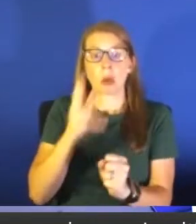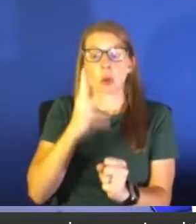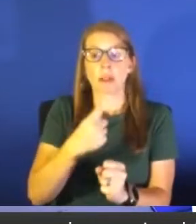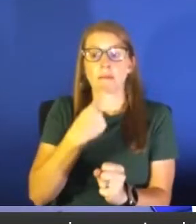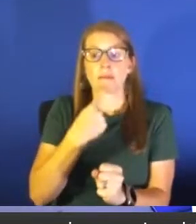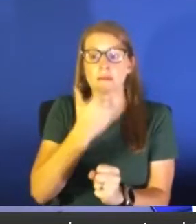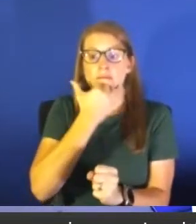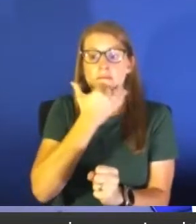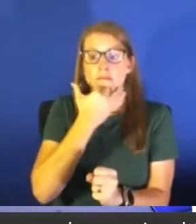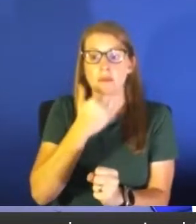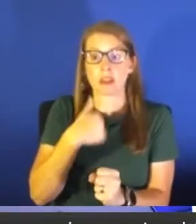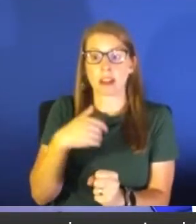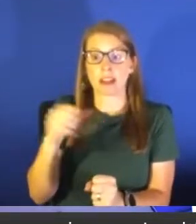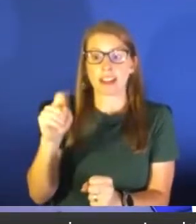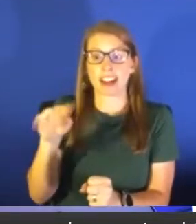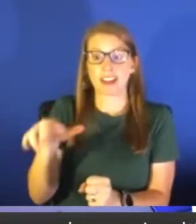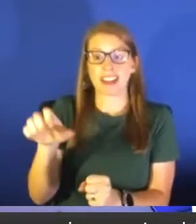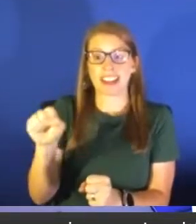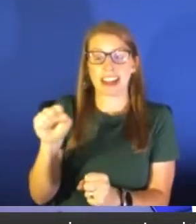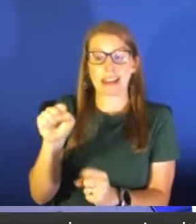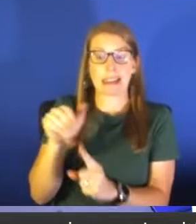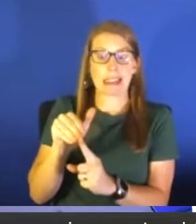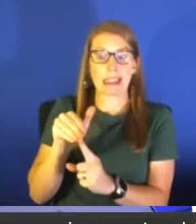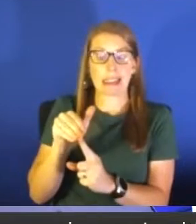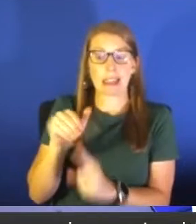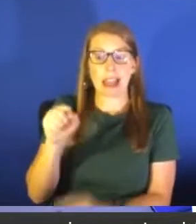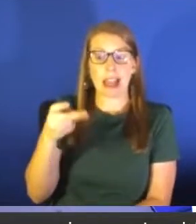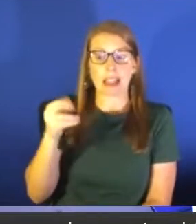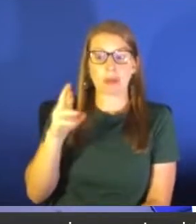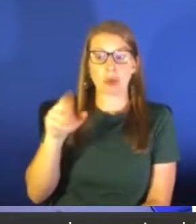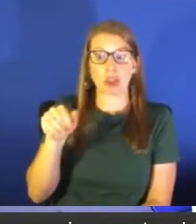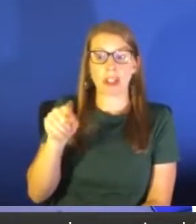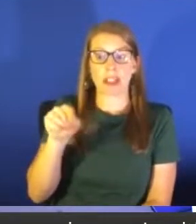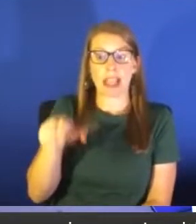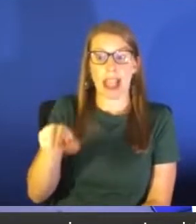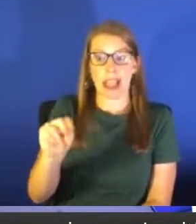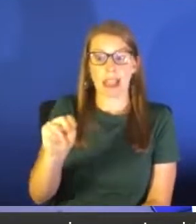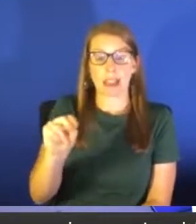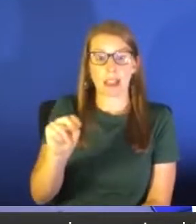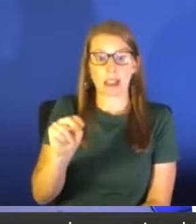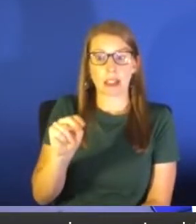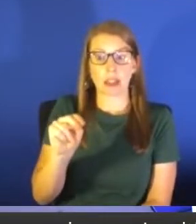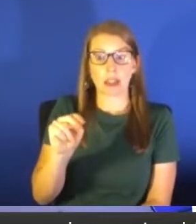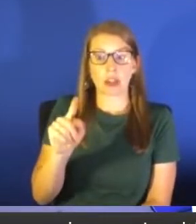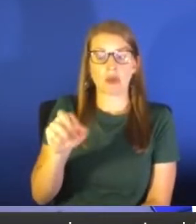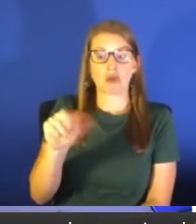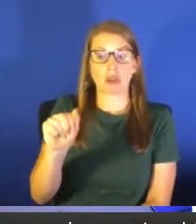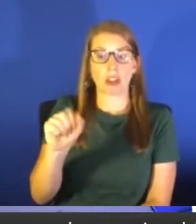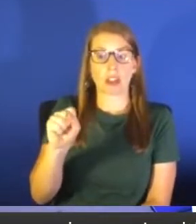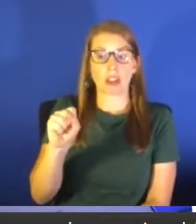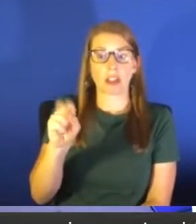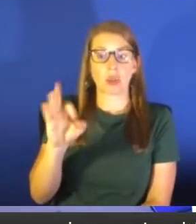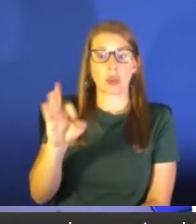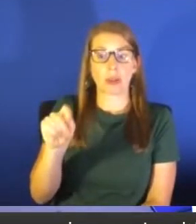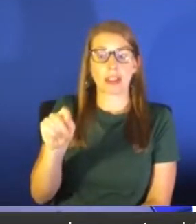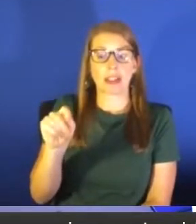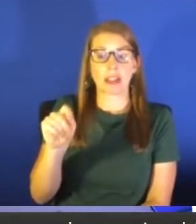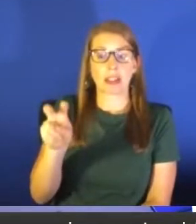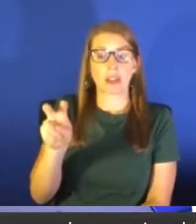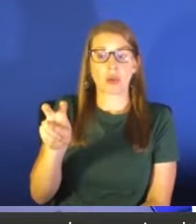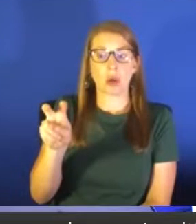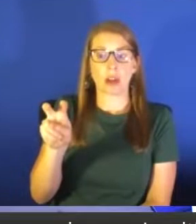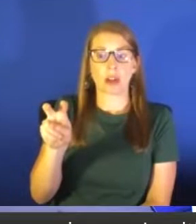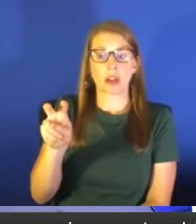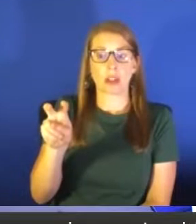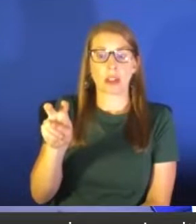Dr. Stites. Okay. Aspartame, also known as NutraSweet or Equal, found in sodas and cereal, 200 times